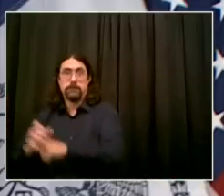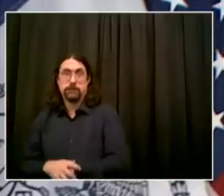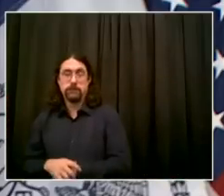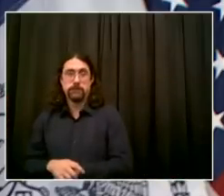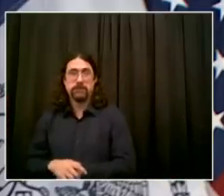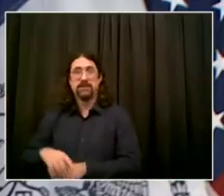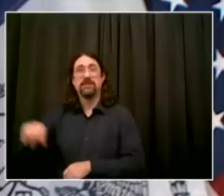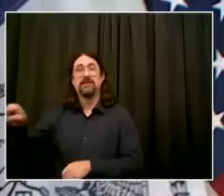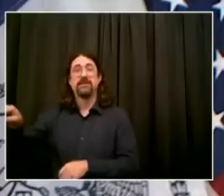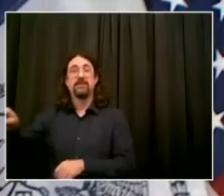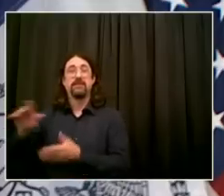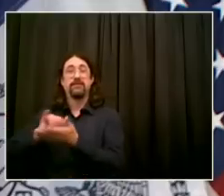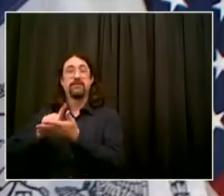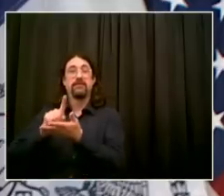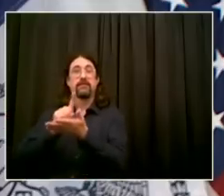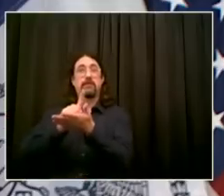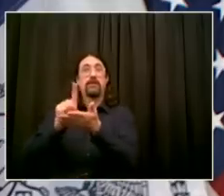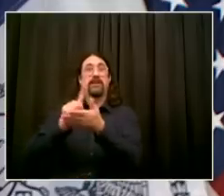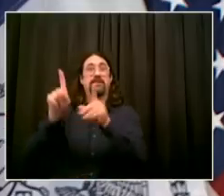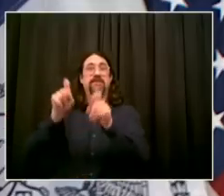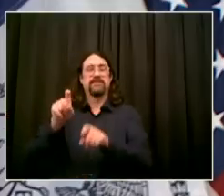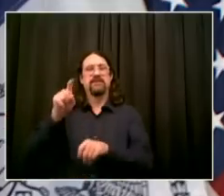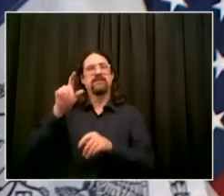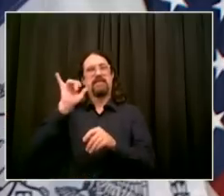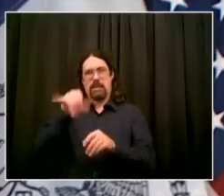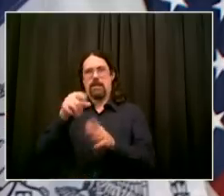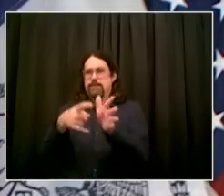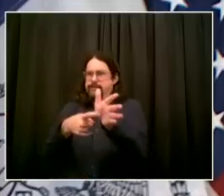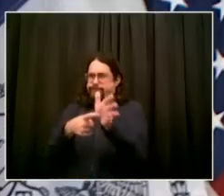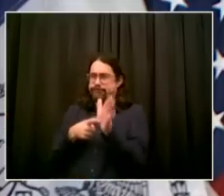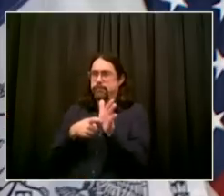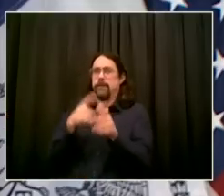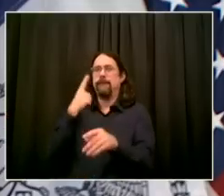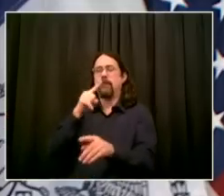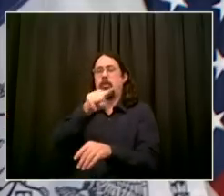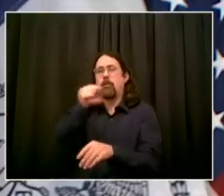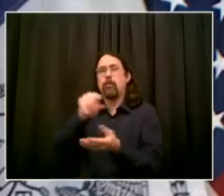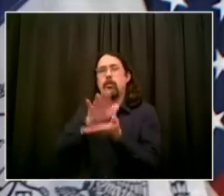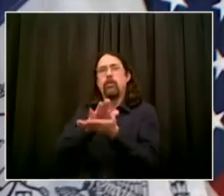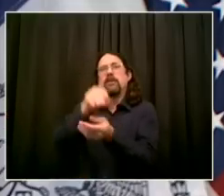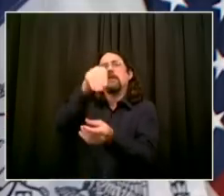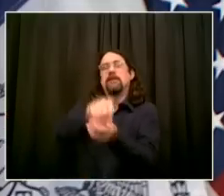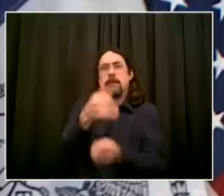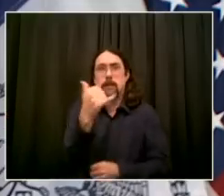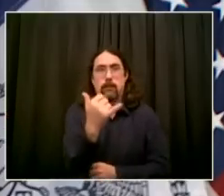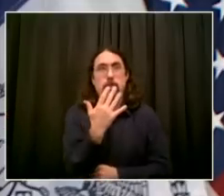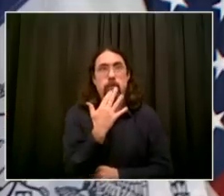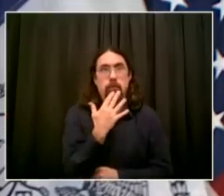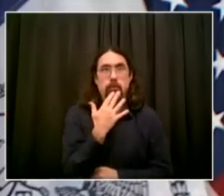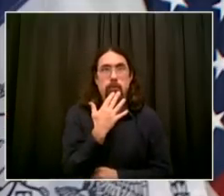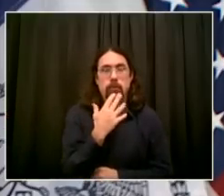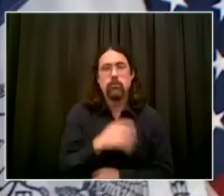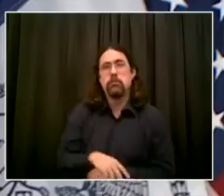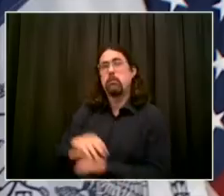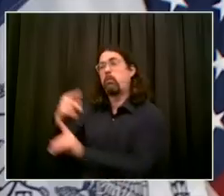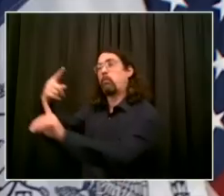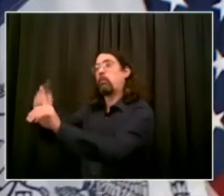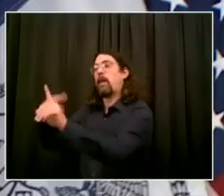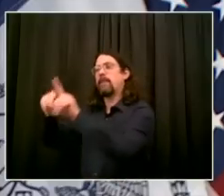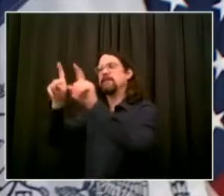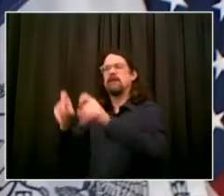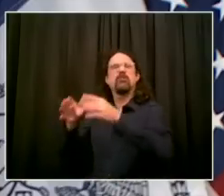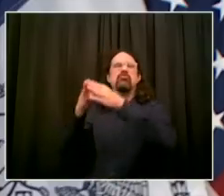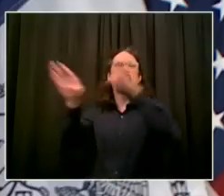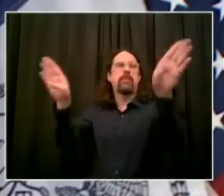things best. So again, it all comes down to testing, and I want to keep emphasizing this for all New Yorkers. Remember,